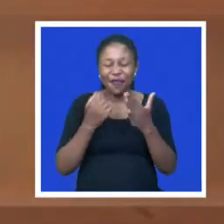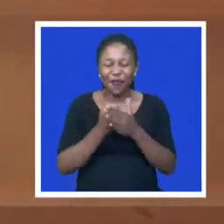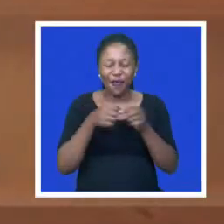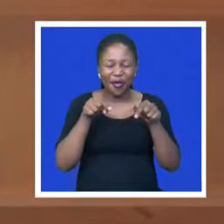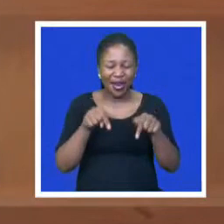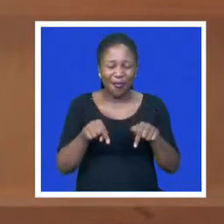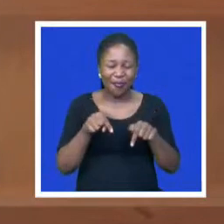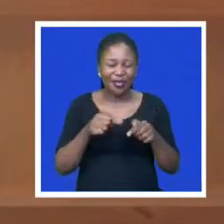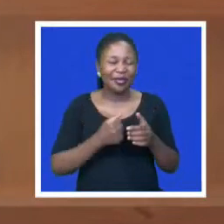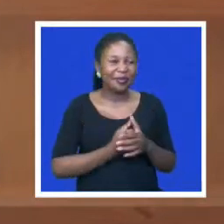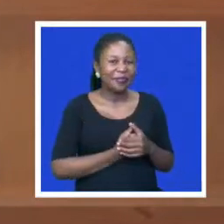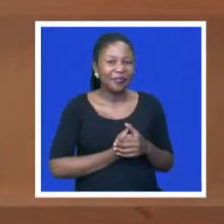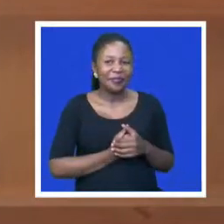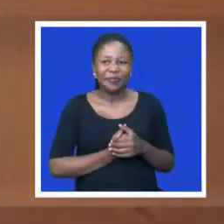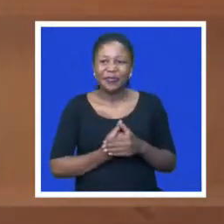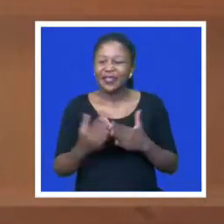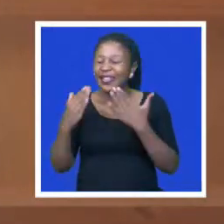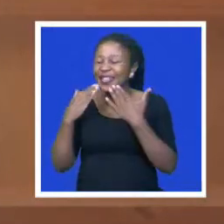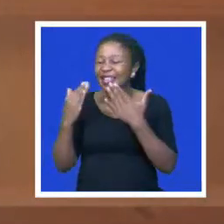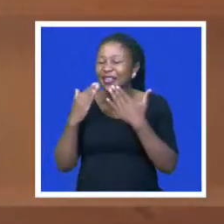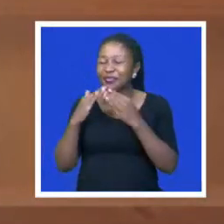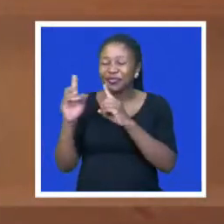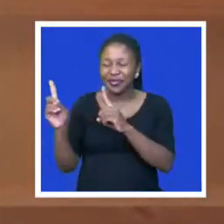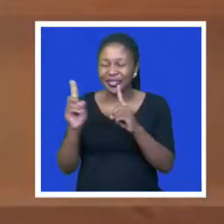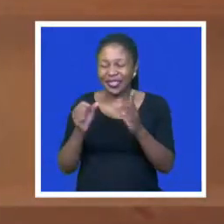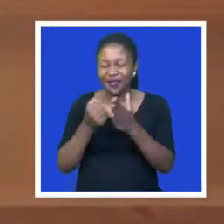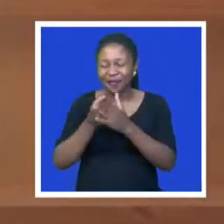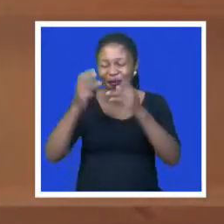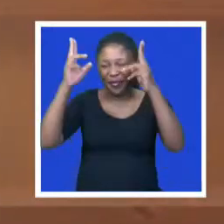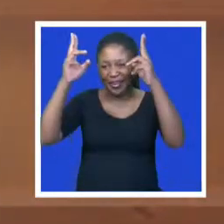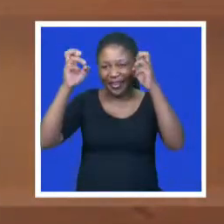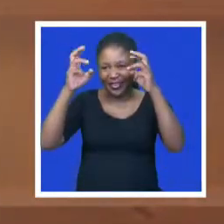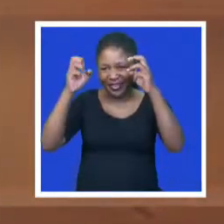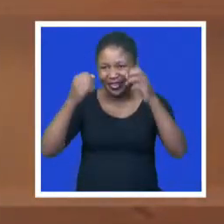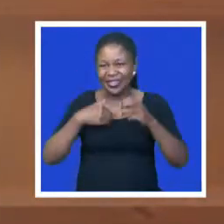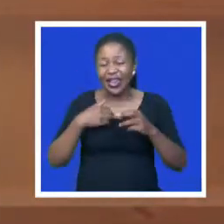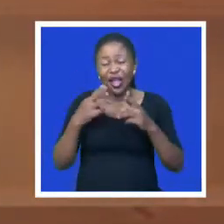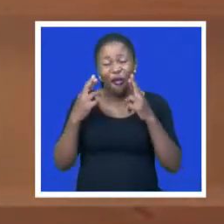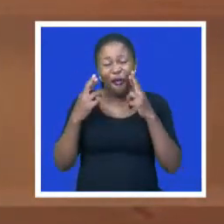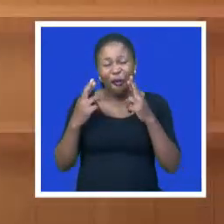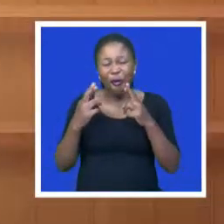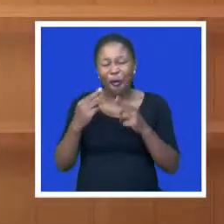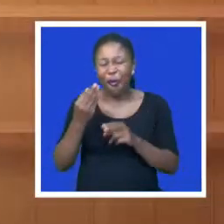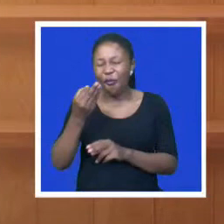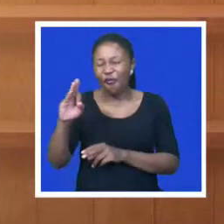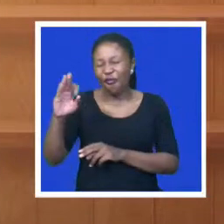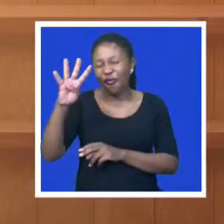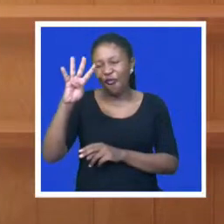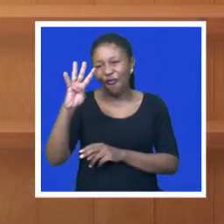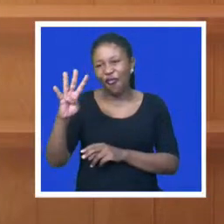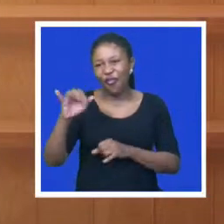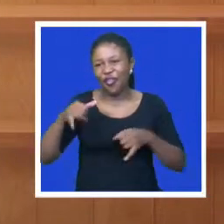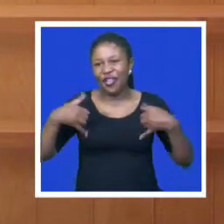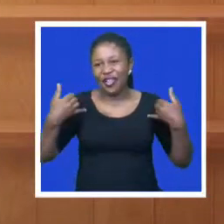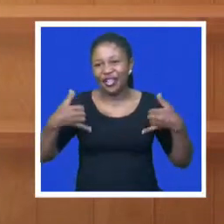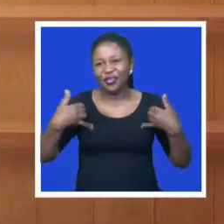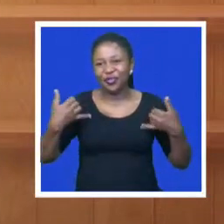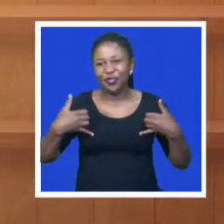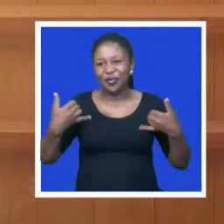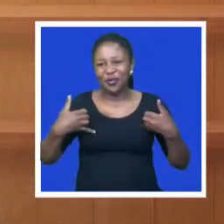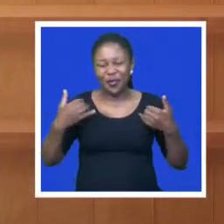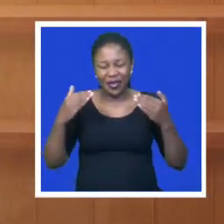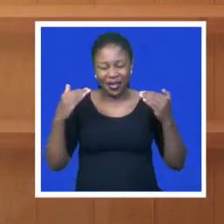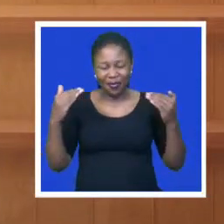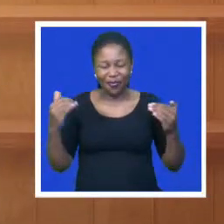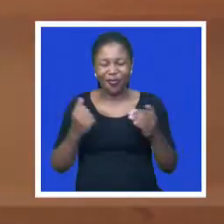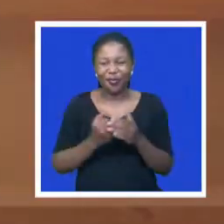very much, Samgeliso, for that lesson. We're hoping the Form 4s enjoyed it, and we'll be seeing you soon, I'm sure, for more RE. Thank you very much. I